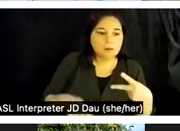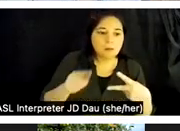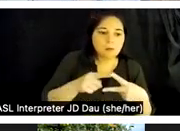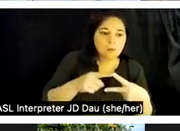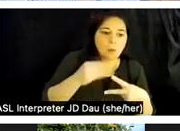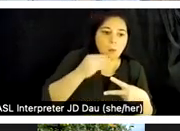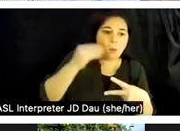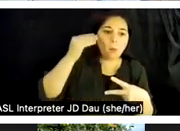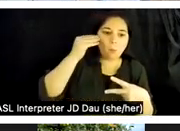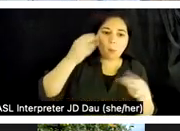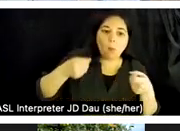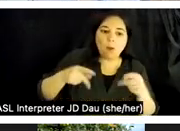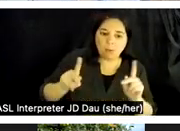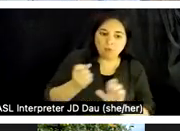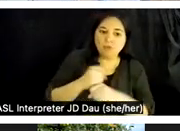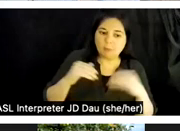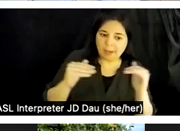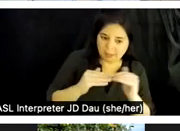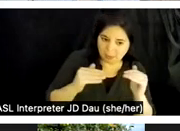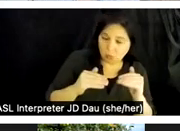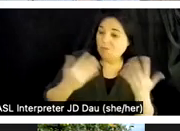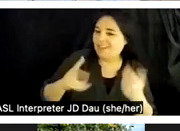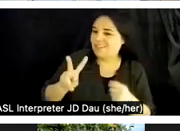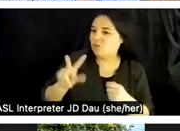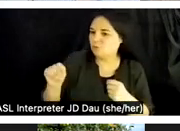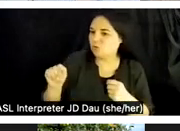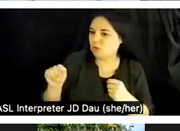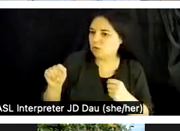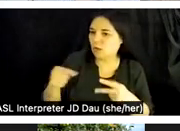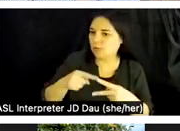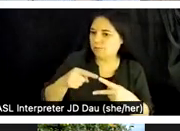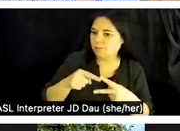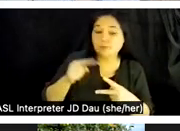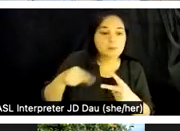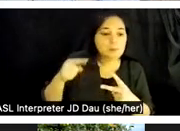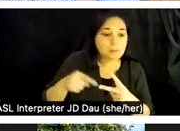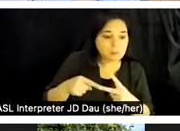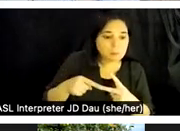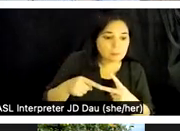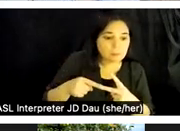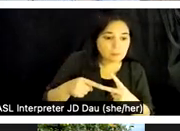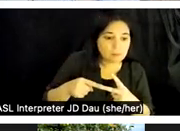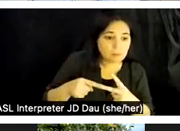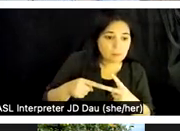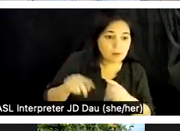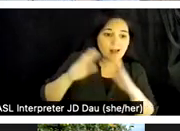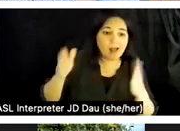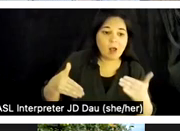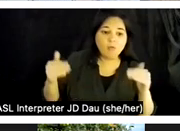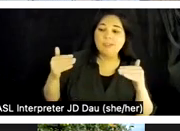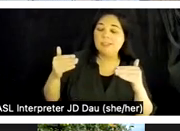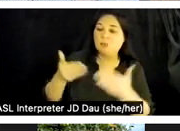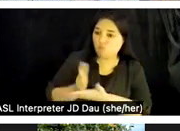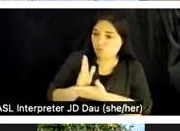Housing Opportunities Made Equal. They're based here in Virginia. There's the other organization, Housing Rights Initiative, is